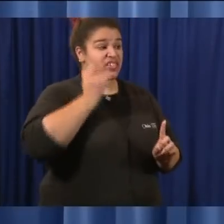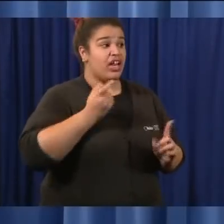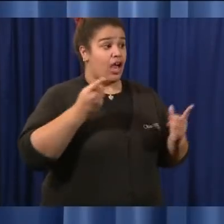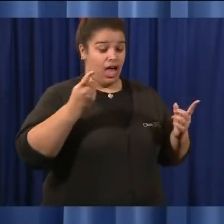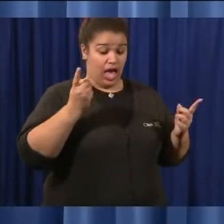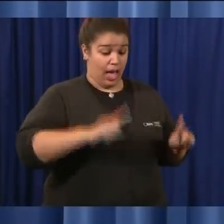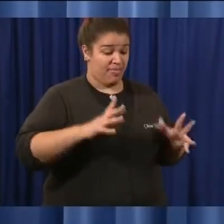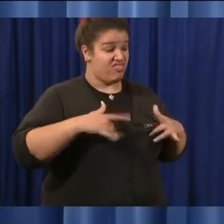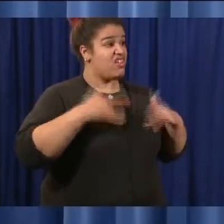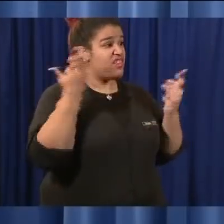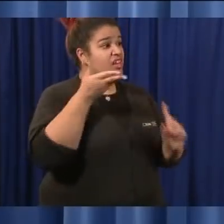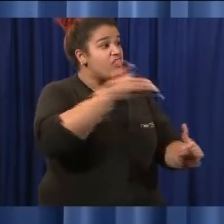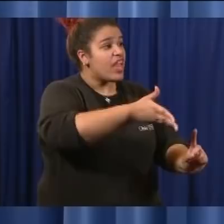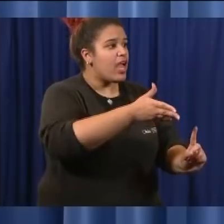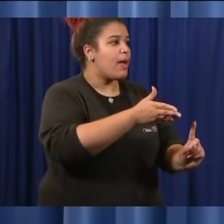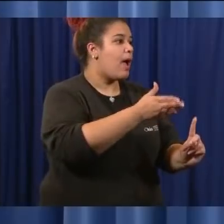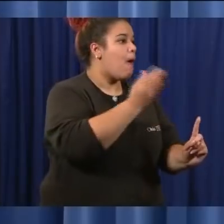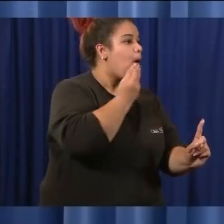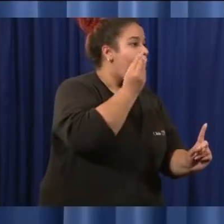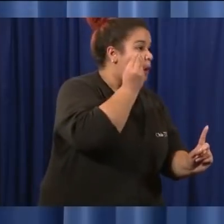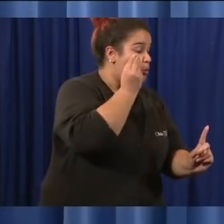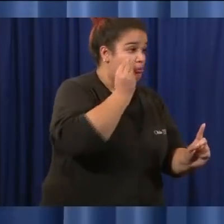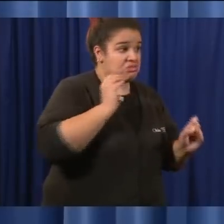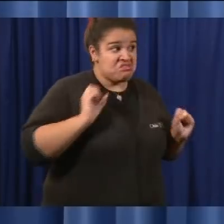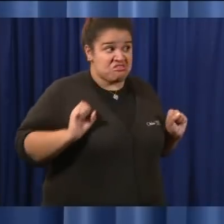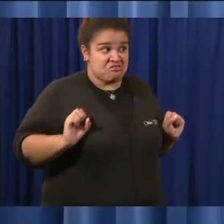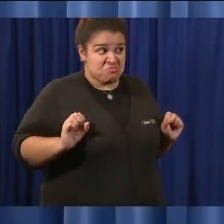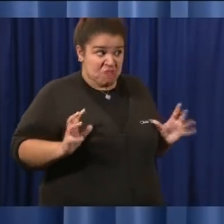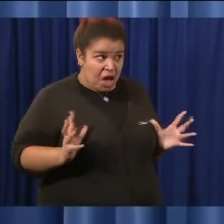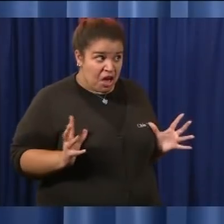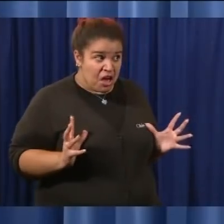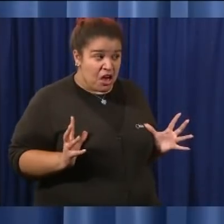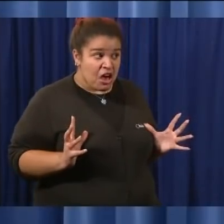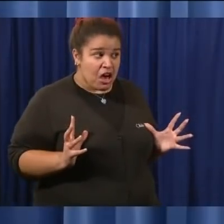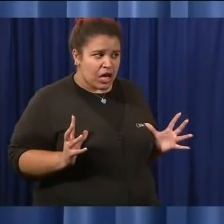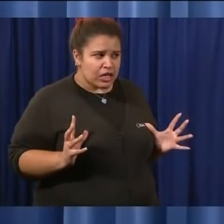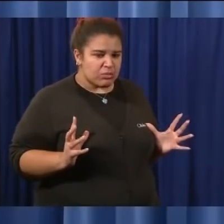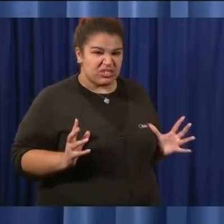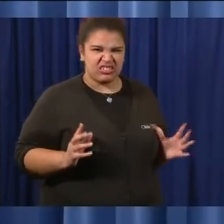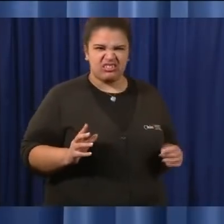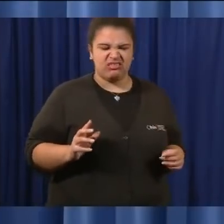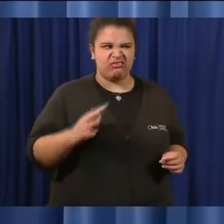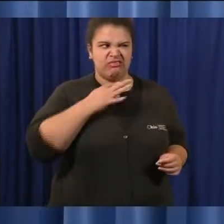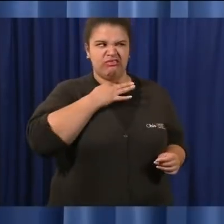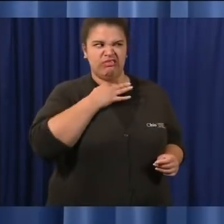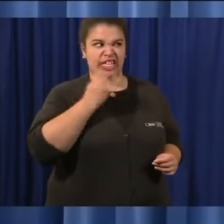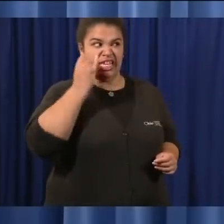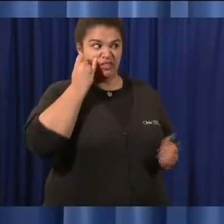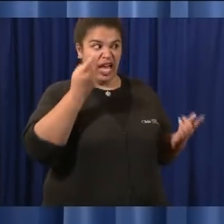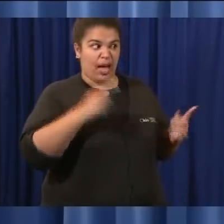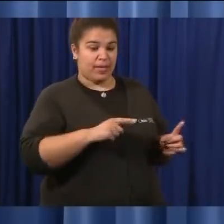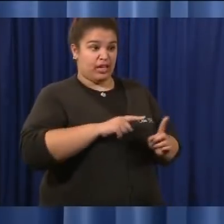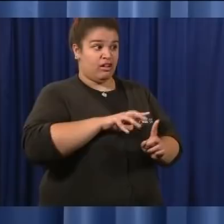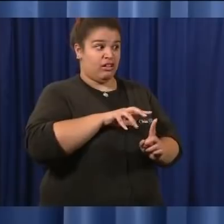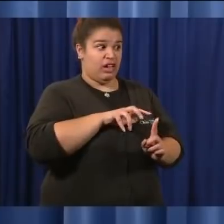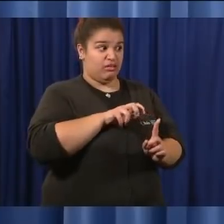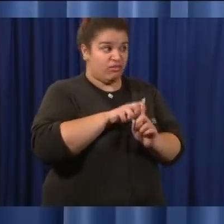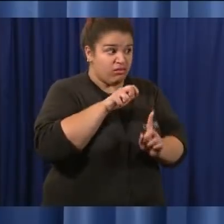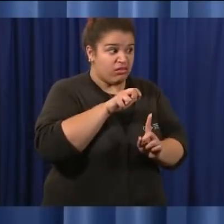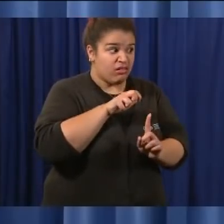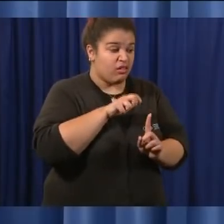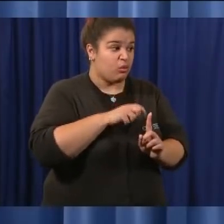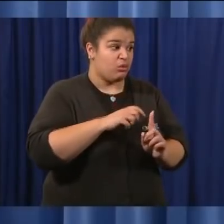these gatherings were to take place, would a homeowner or caterer be subject to legal action?